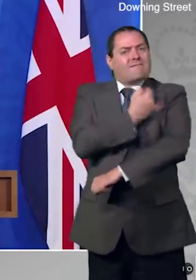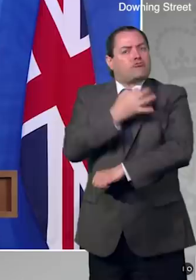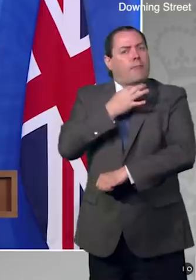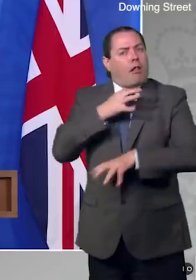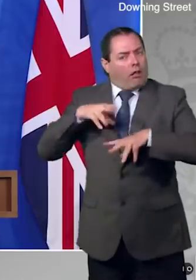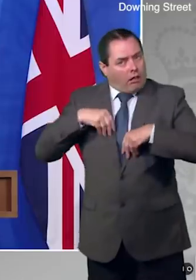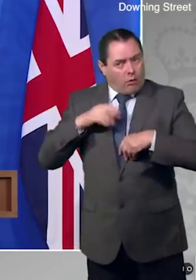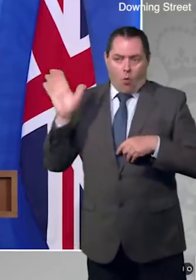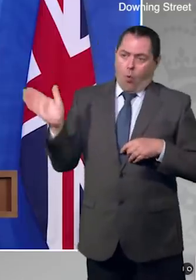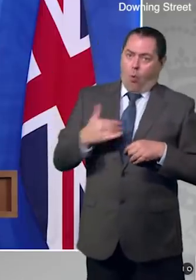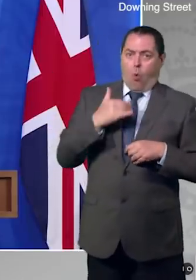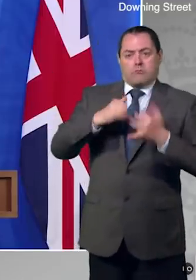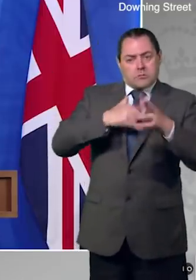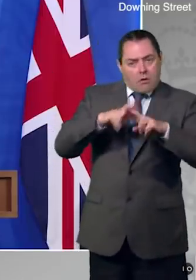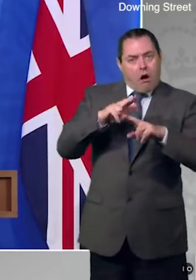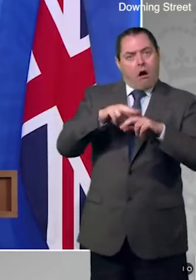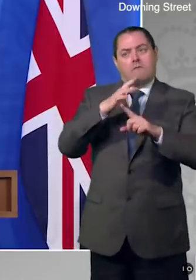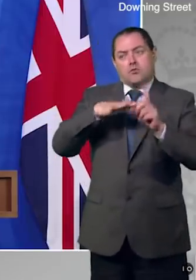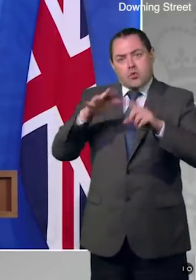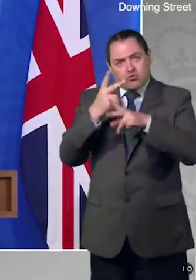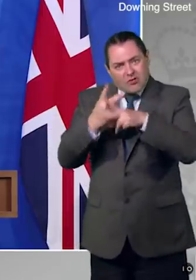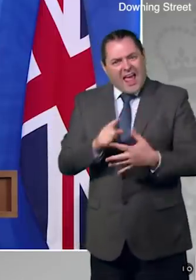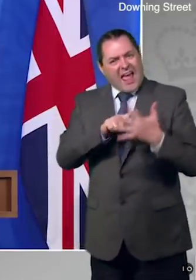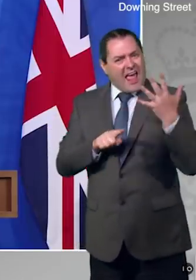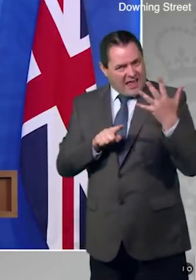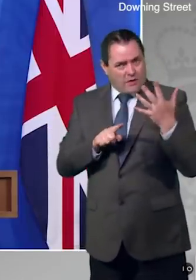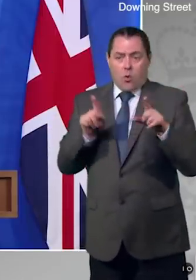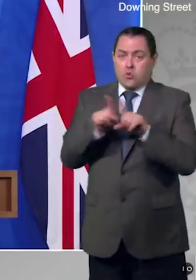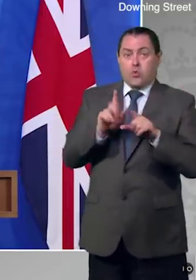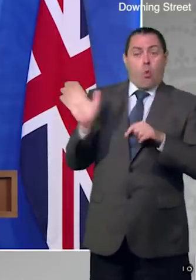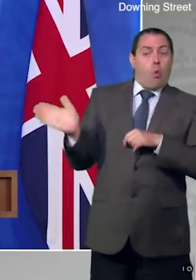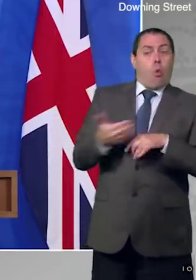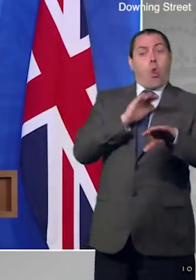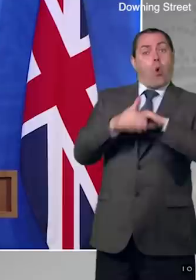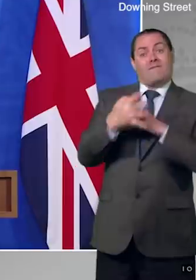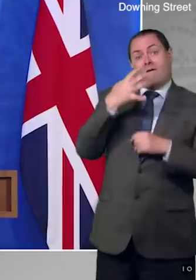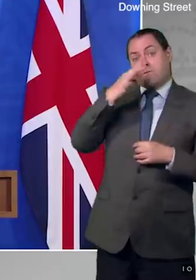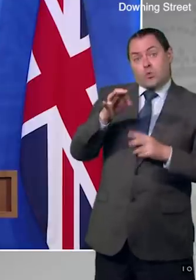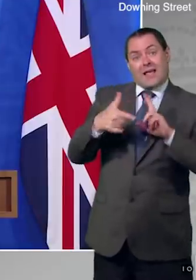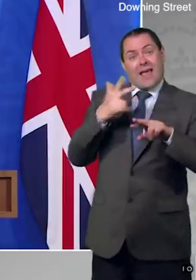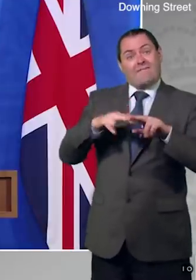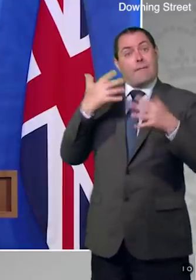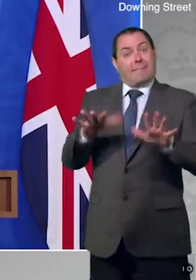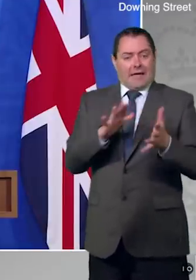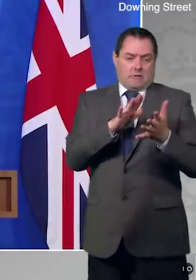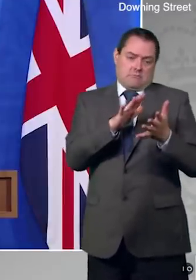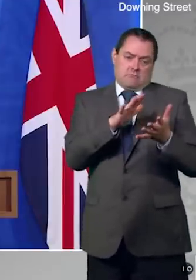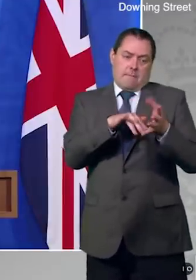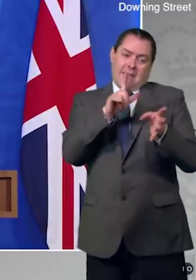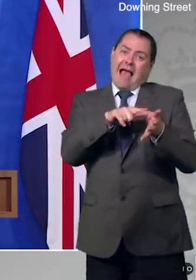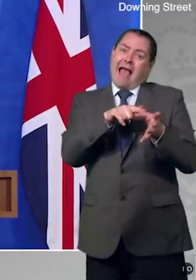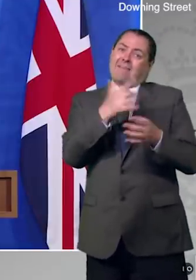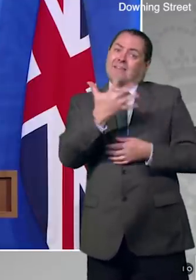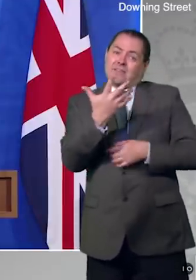workers, and everyone over 40 who received their first dose by mid-May. And to do this, we will